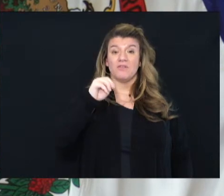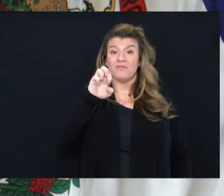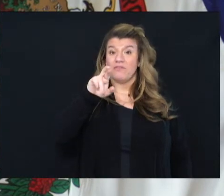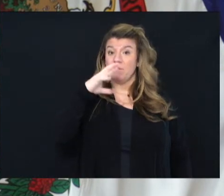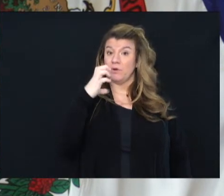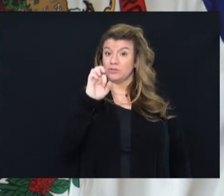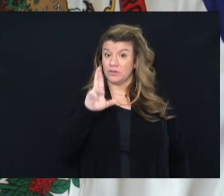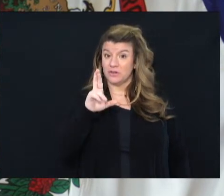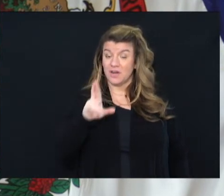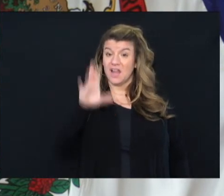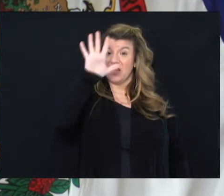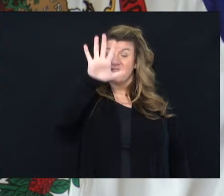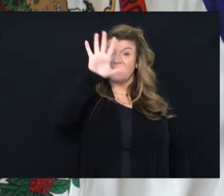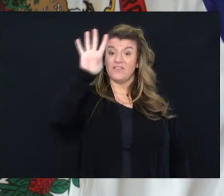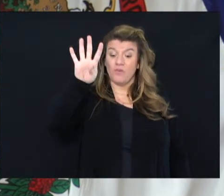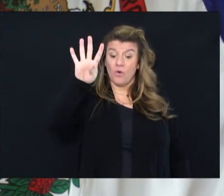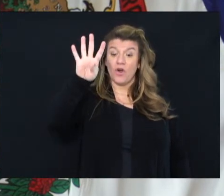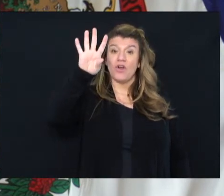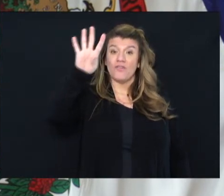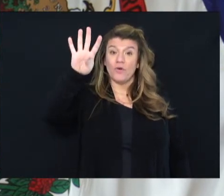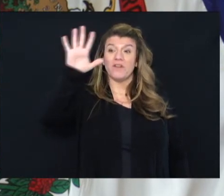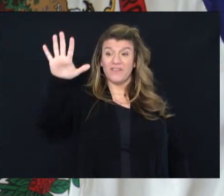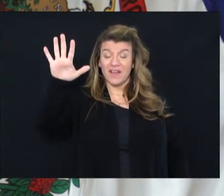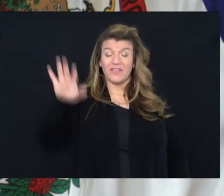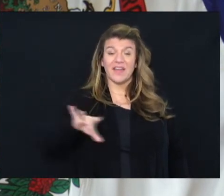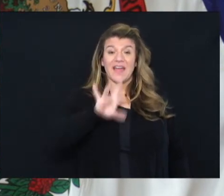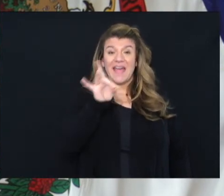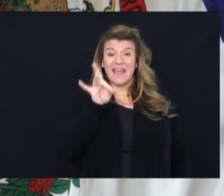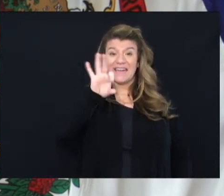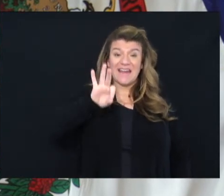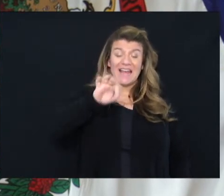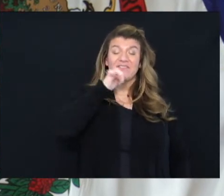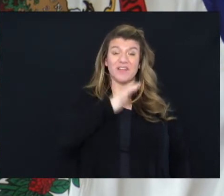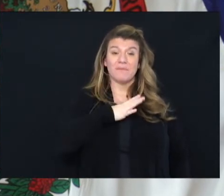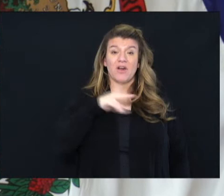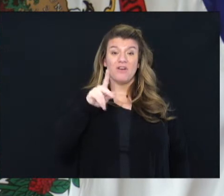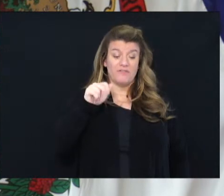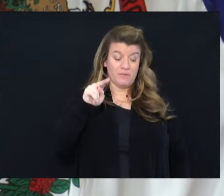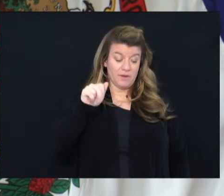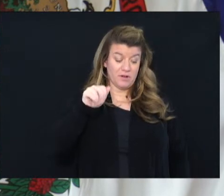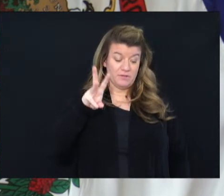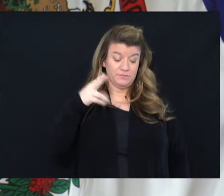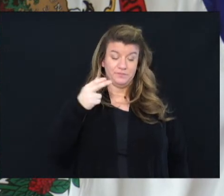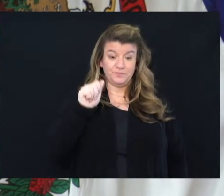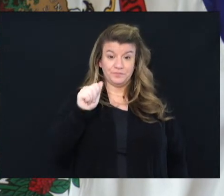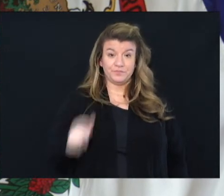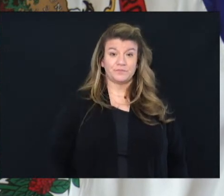County. The 5,445th death, an 89-year-old female from Kanawha County.